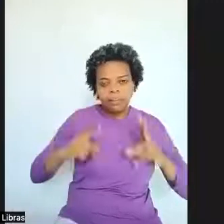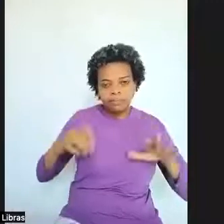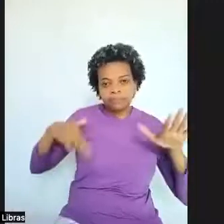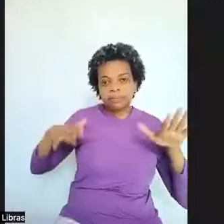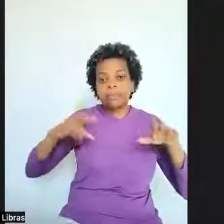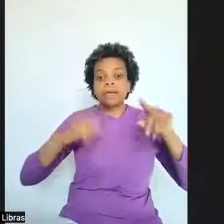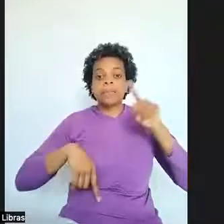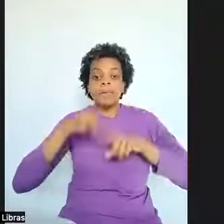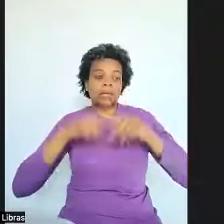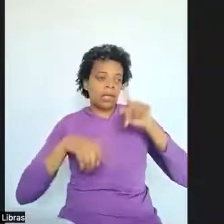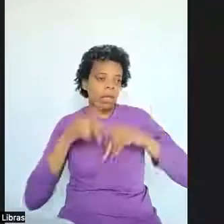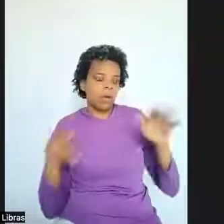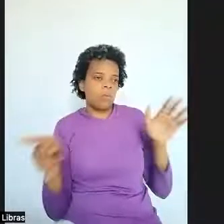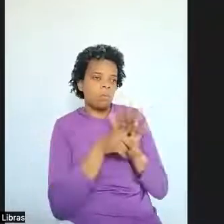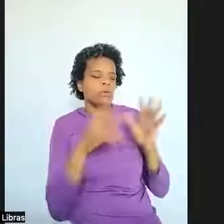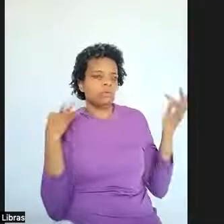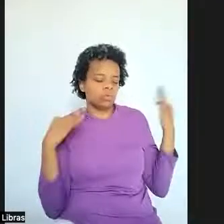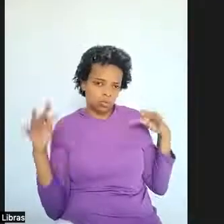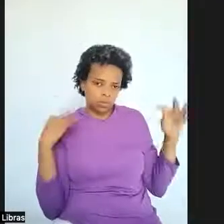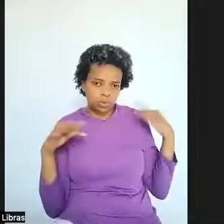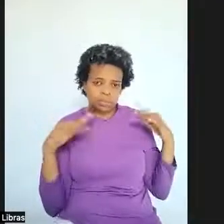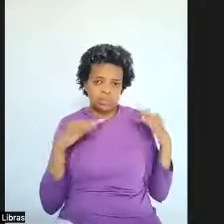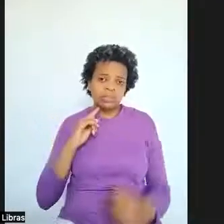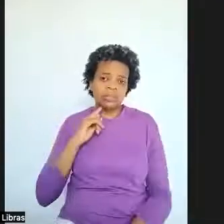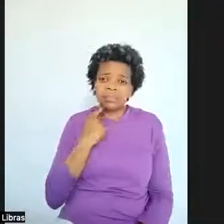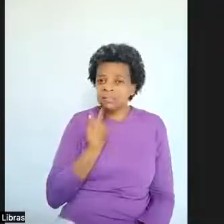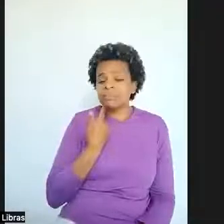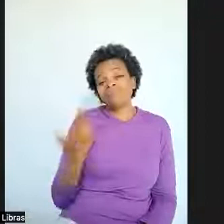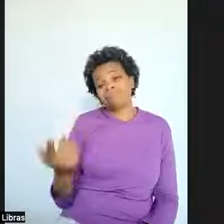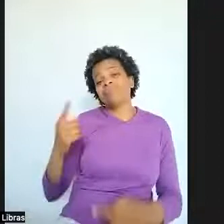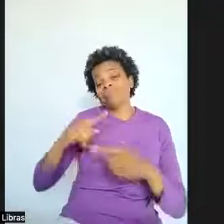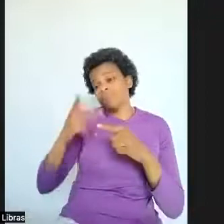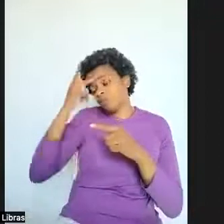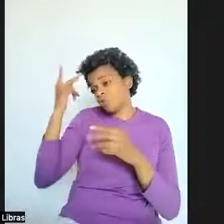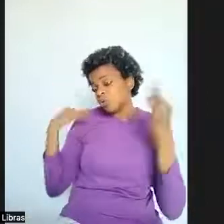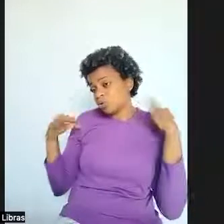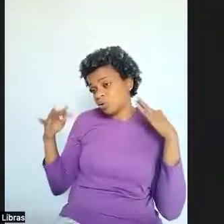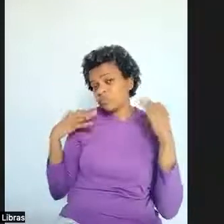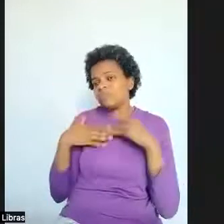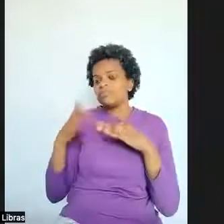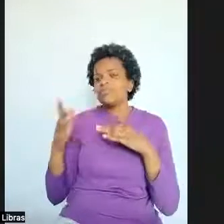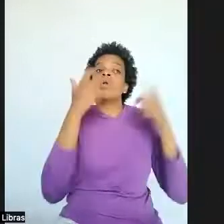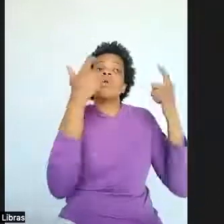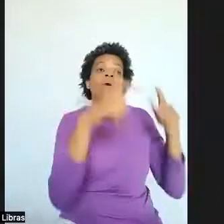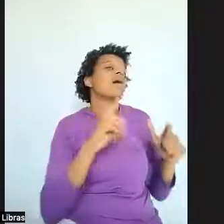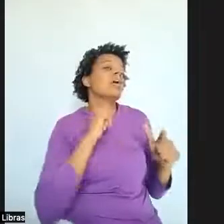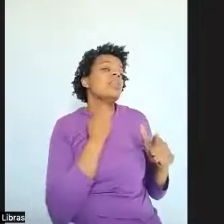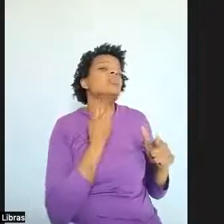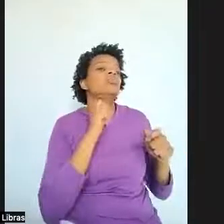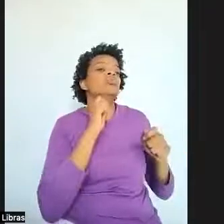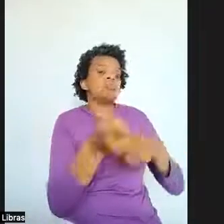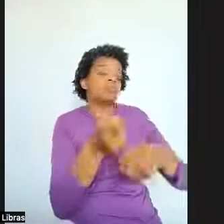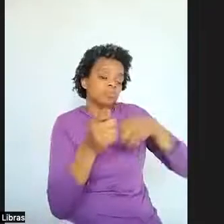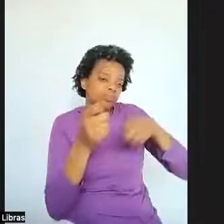know where the focus should be on. Because of course, sometimes you have more beaches that